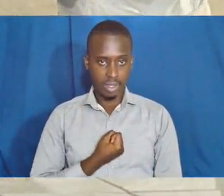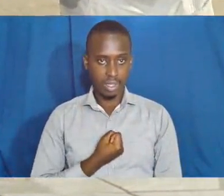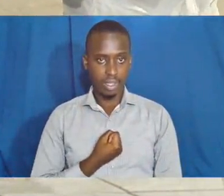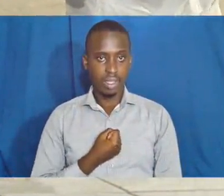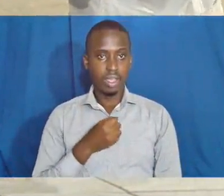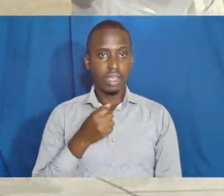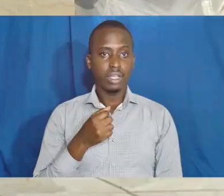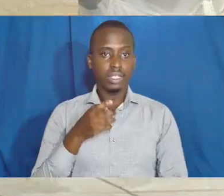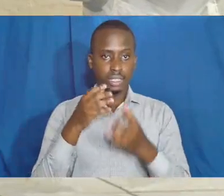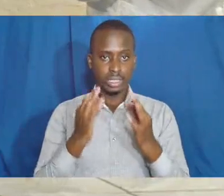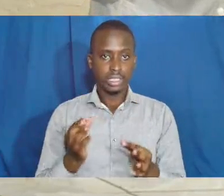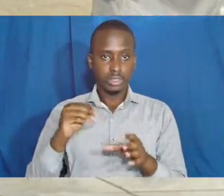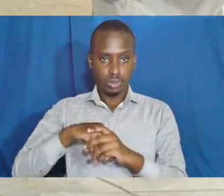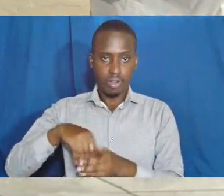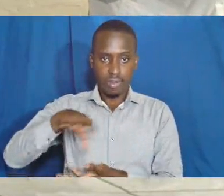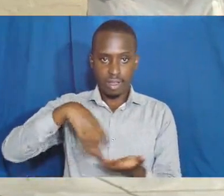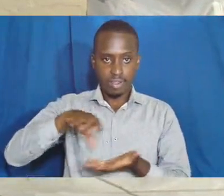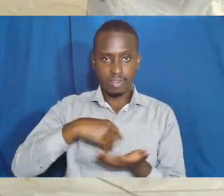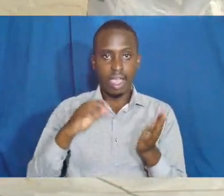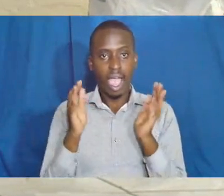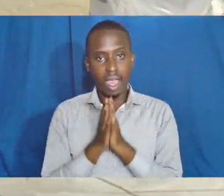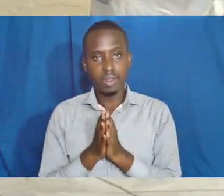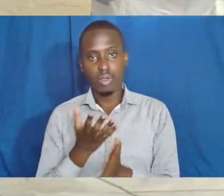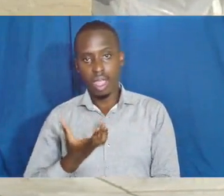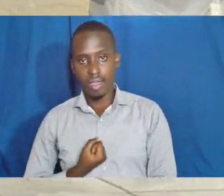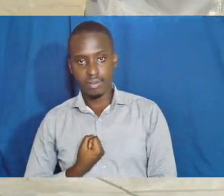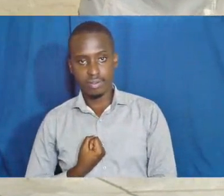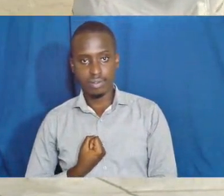solvent and then you have